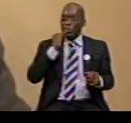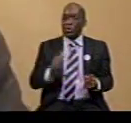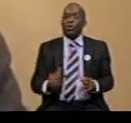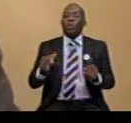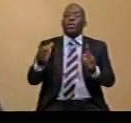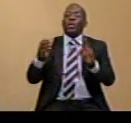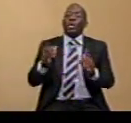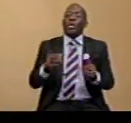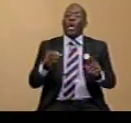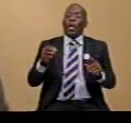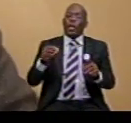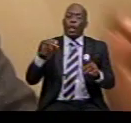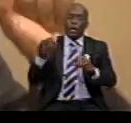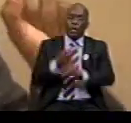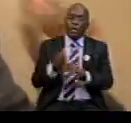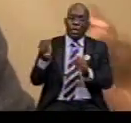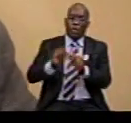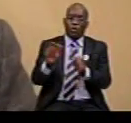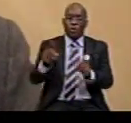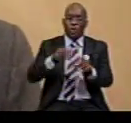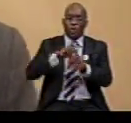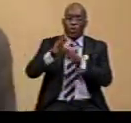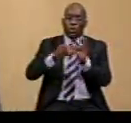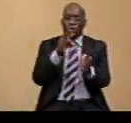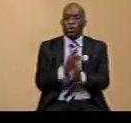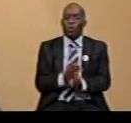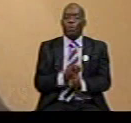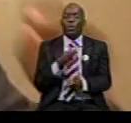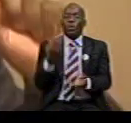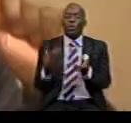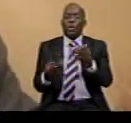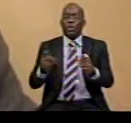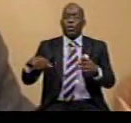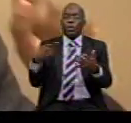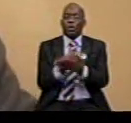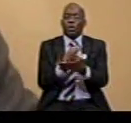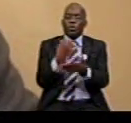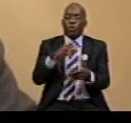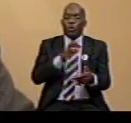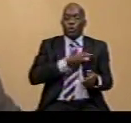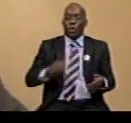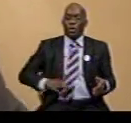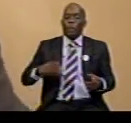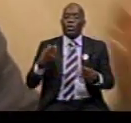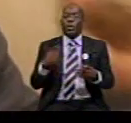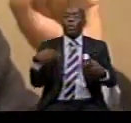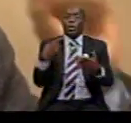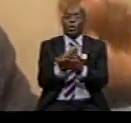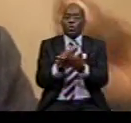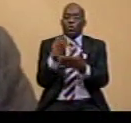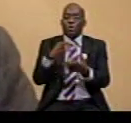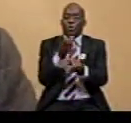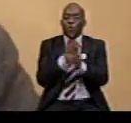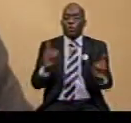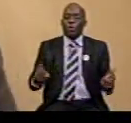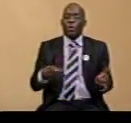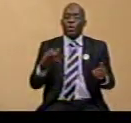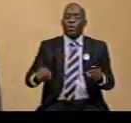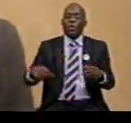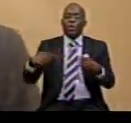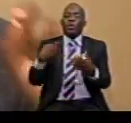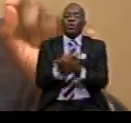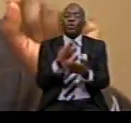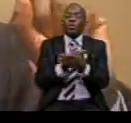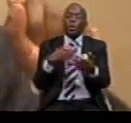the gospel of light, may the gospel of deliverance, may the gospel of miracle that bring conviction to